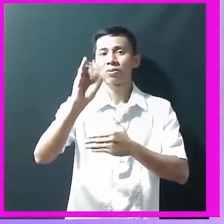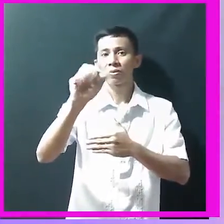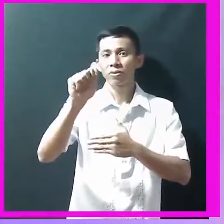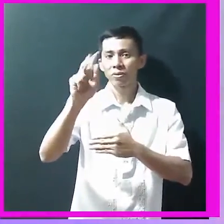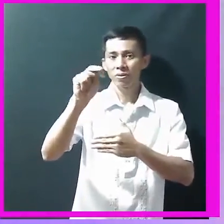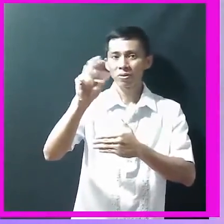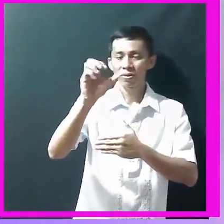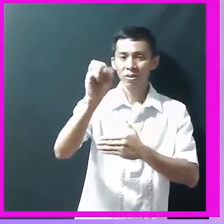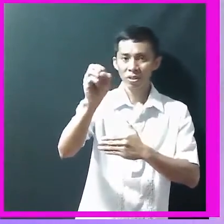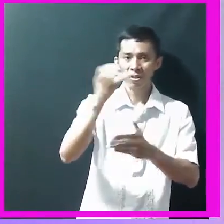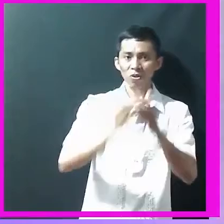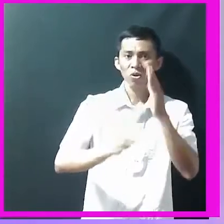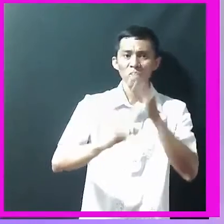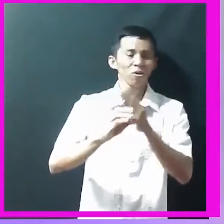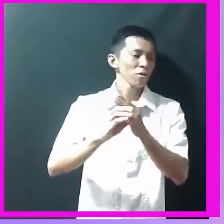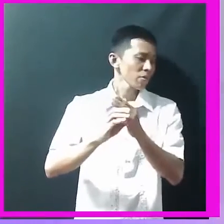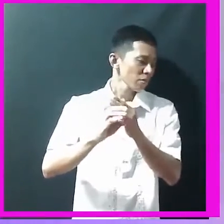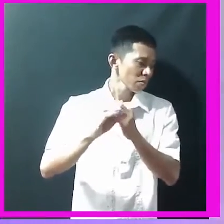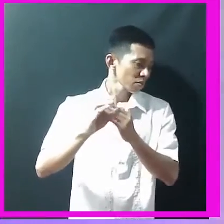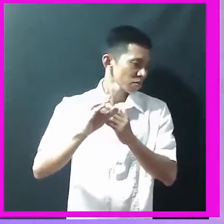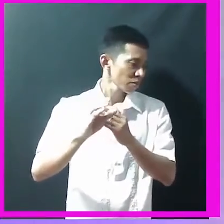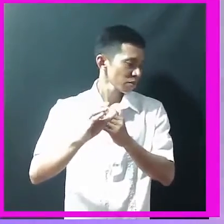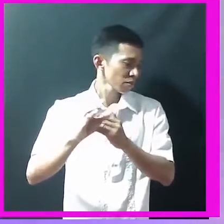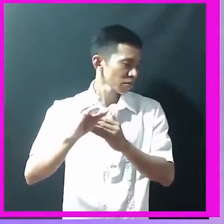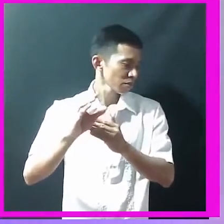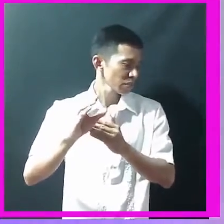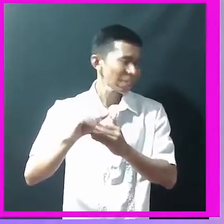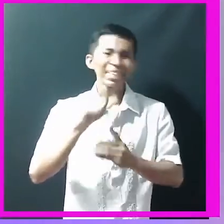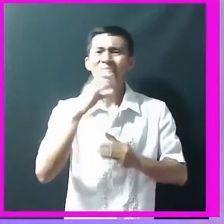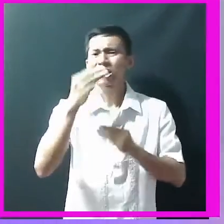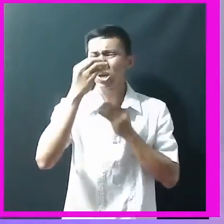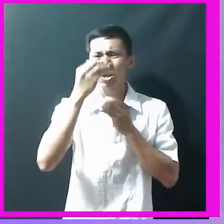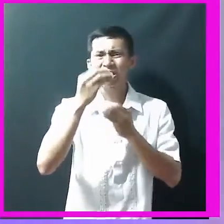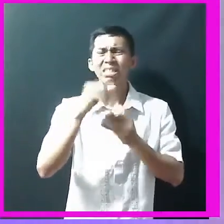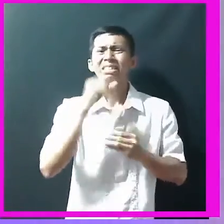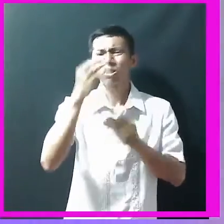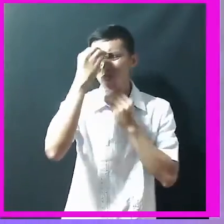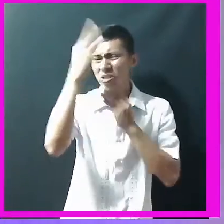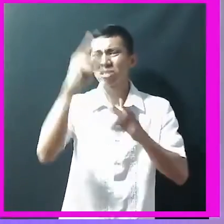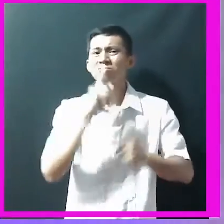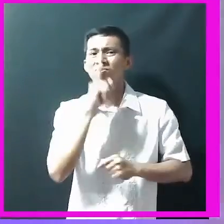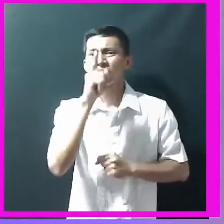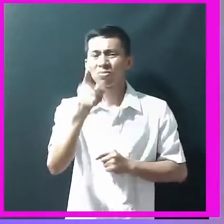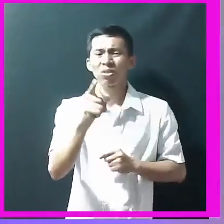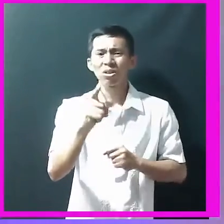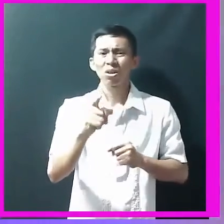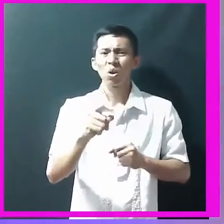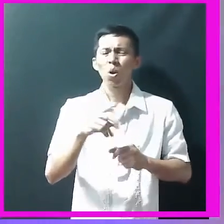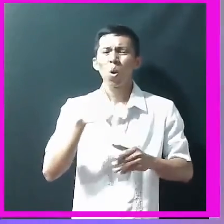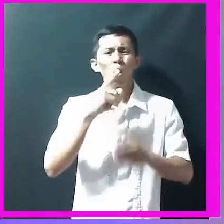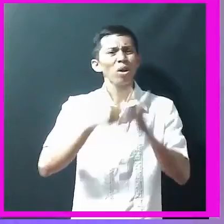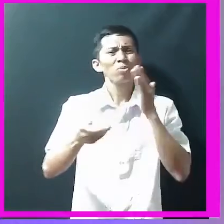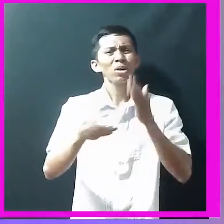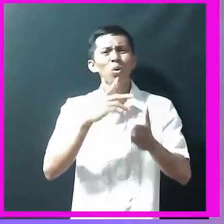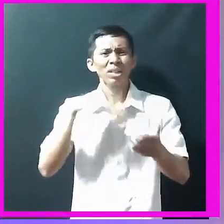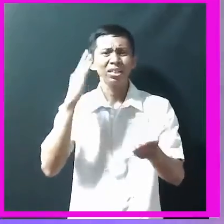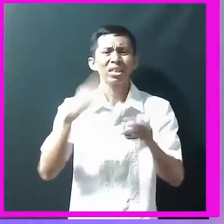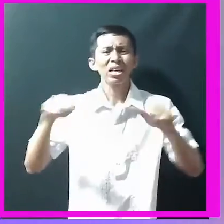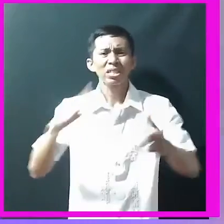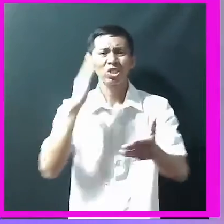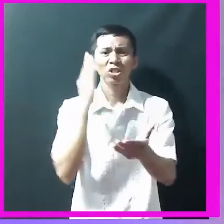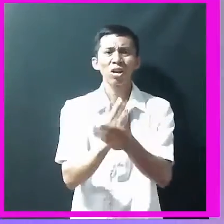run well, or did hinder you that ye should not obey the truth. Unsay nakababag kini mo? Is it